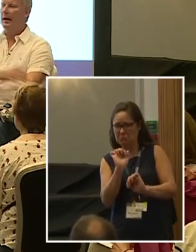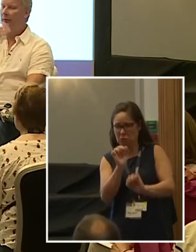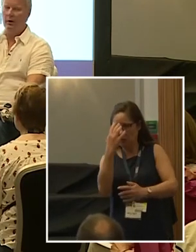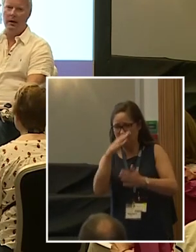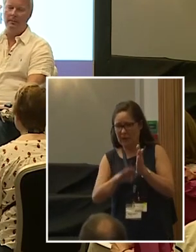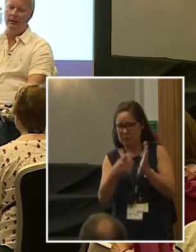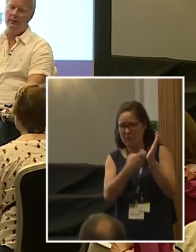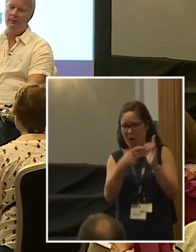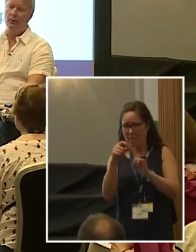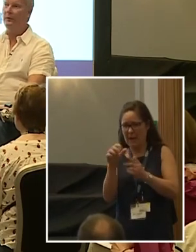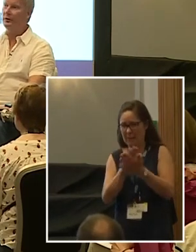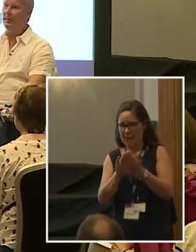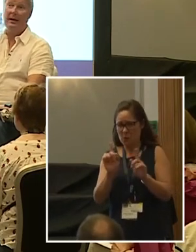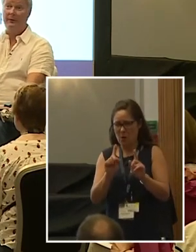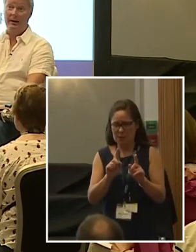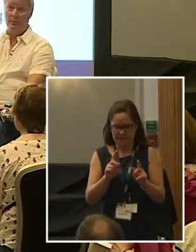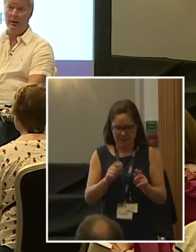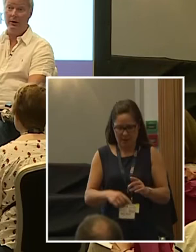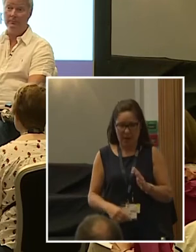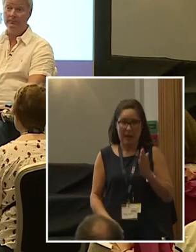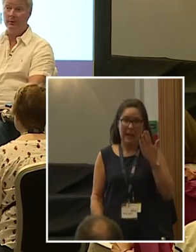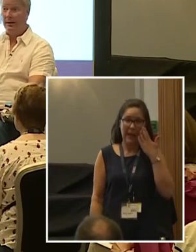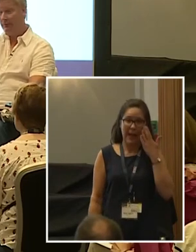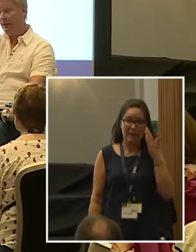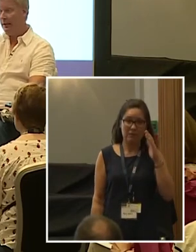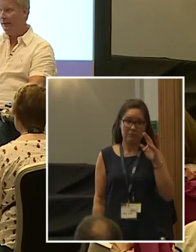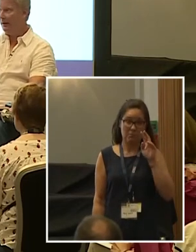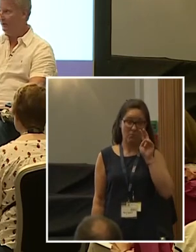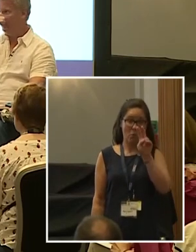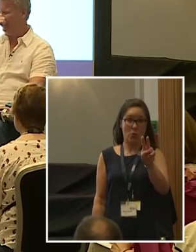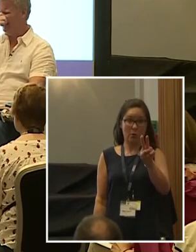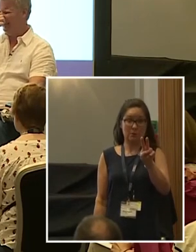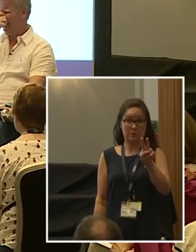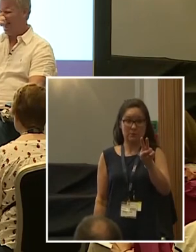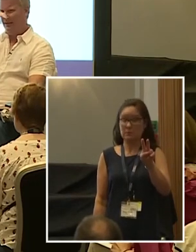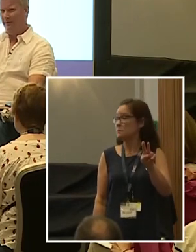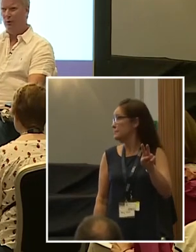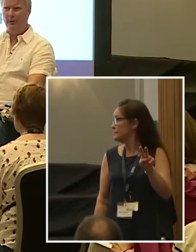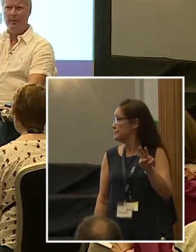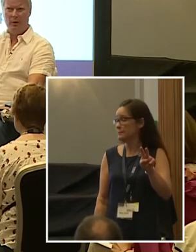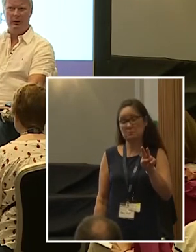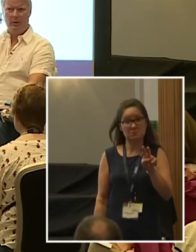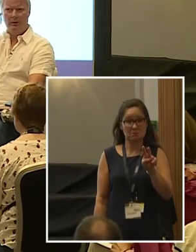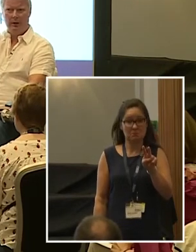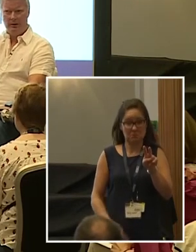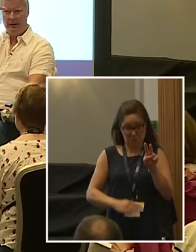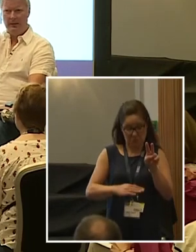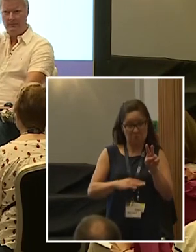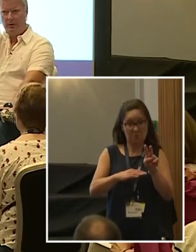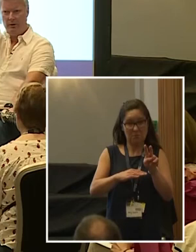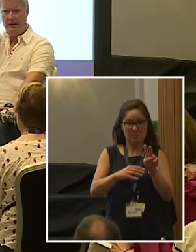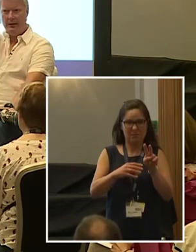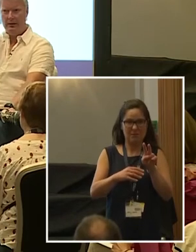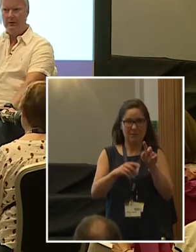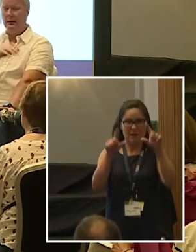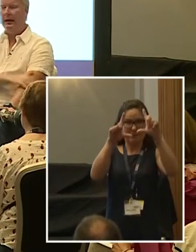Yeah, I've got my forward vision on my left eye is pretty good, so I can read like down to 4 from the bottom